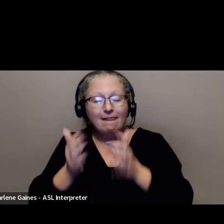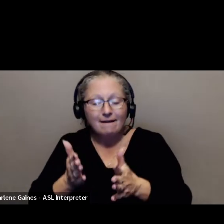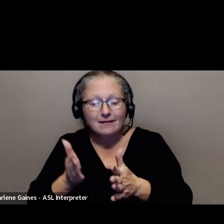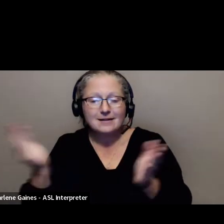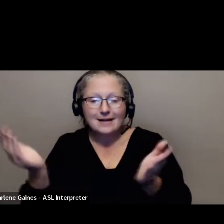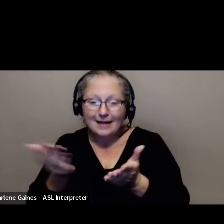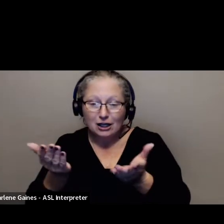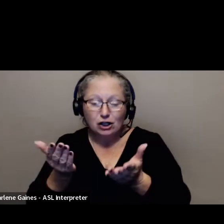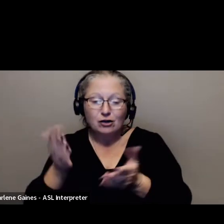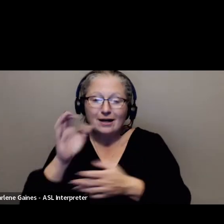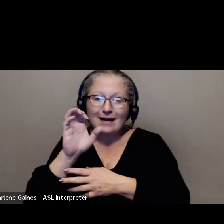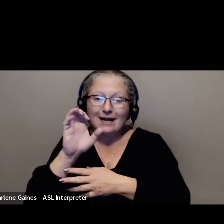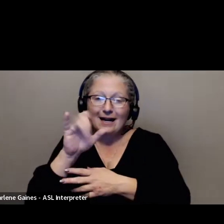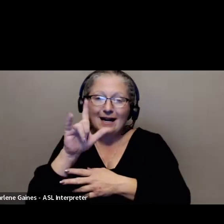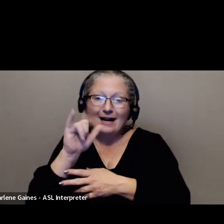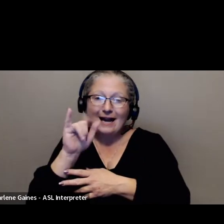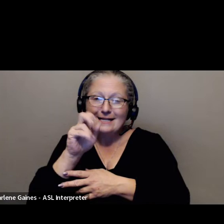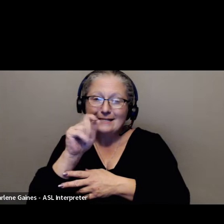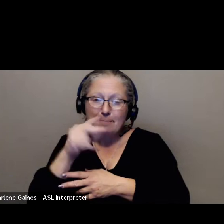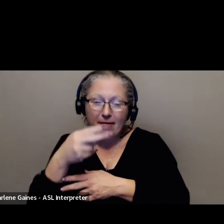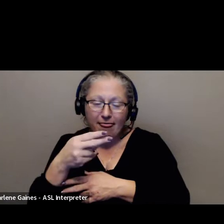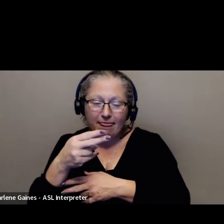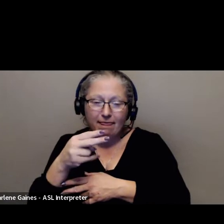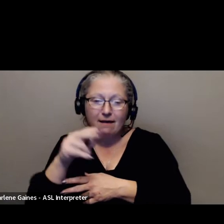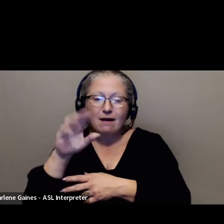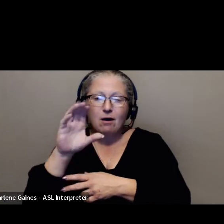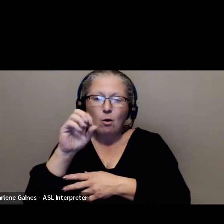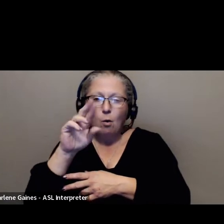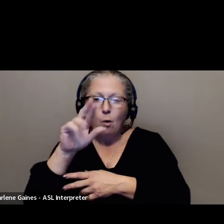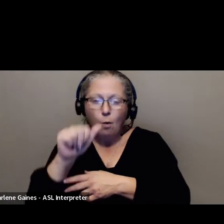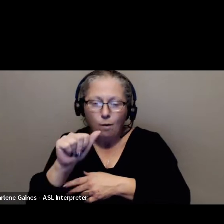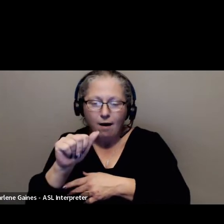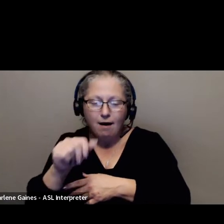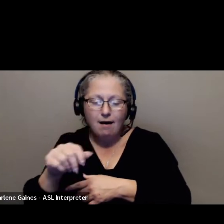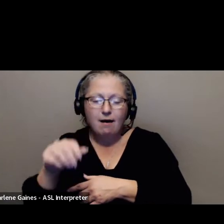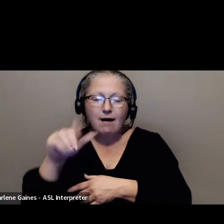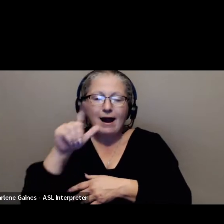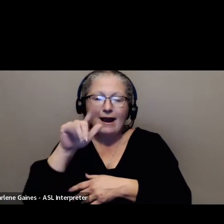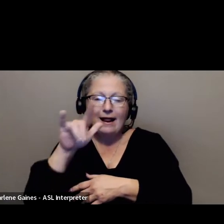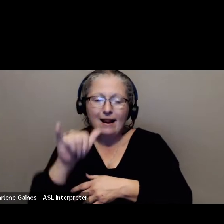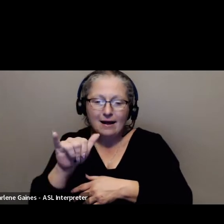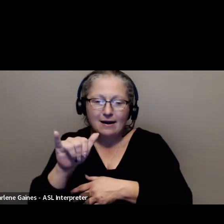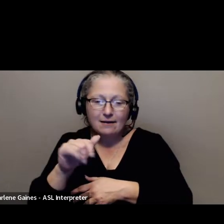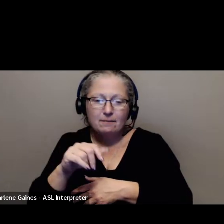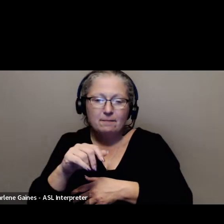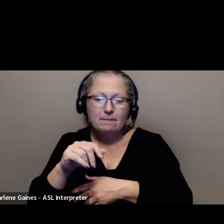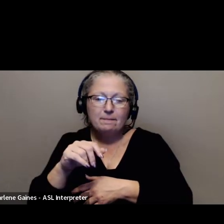all here. Elizabeth Carroll, please raise your hand. Cora Haggerty, Lily Comsey,